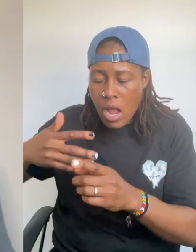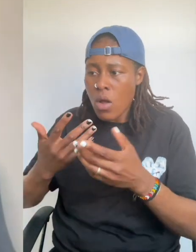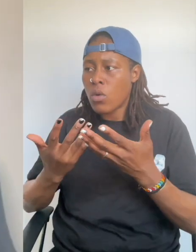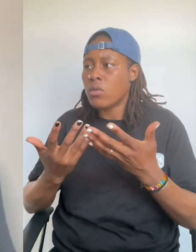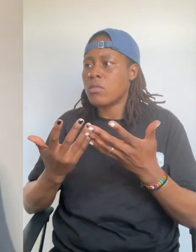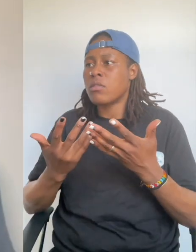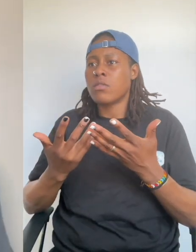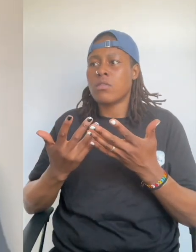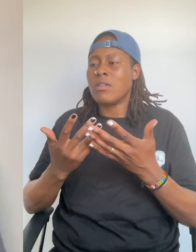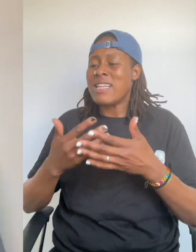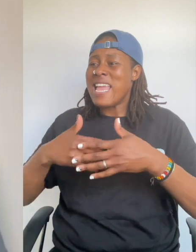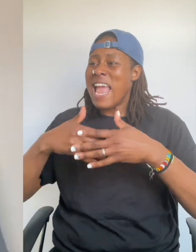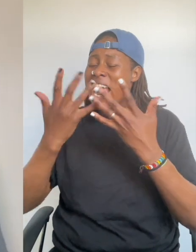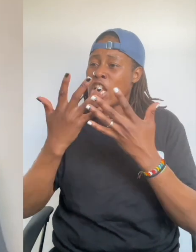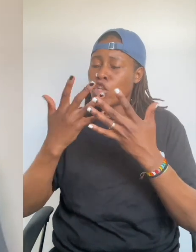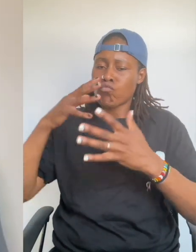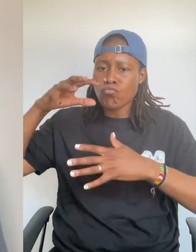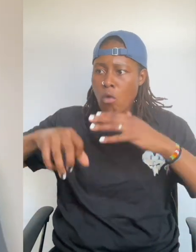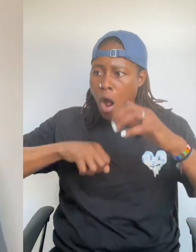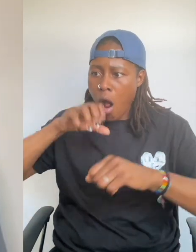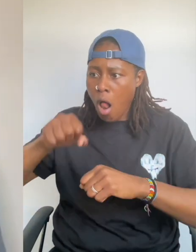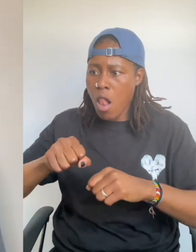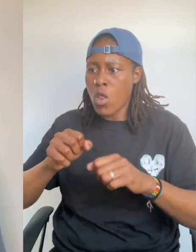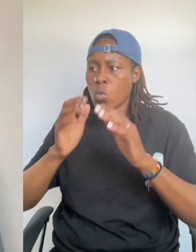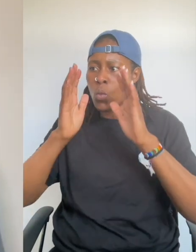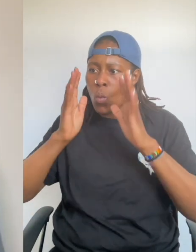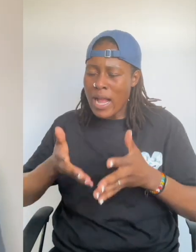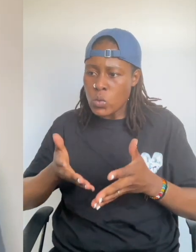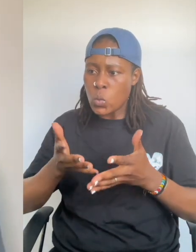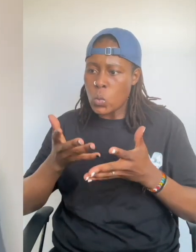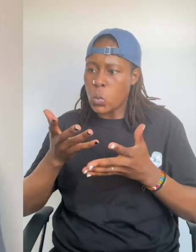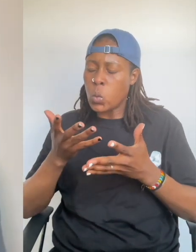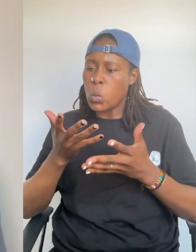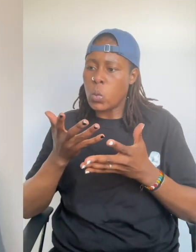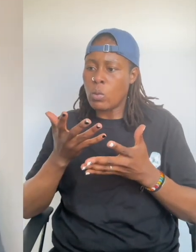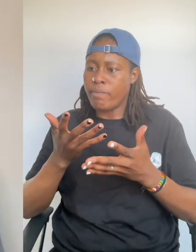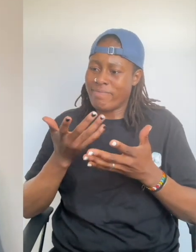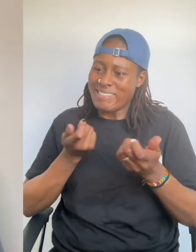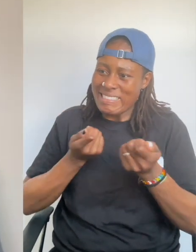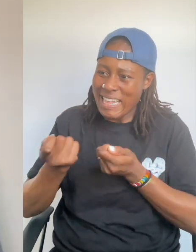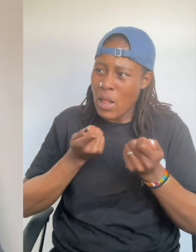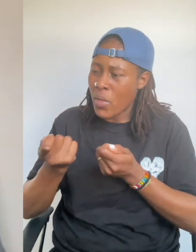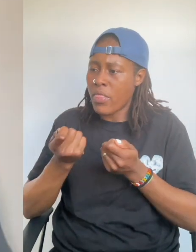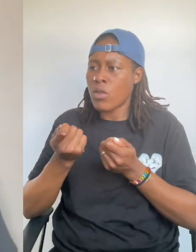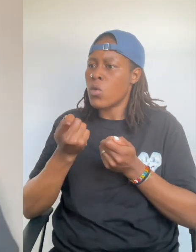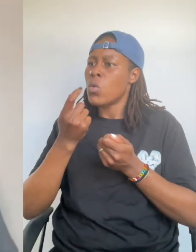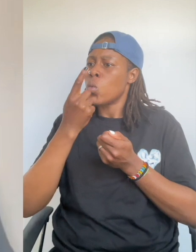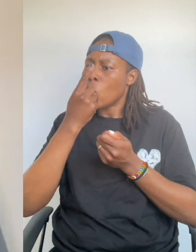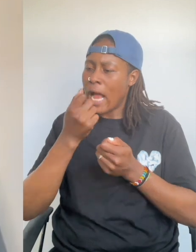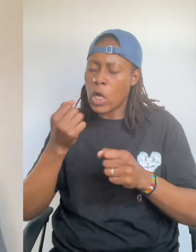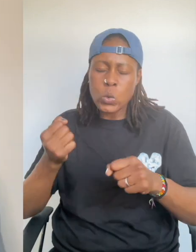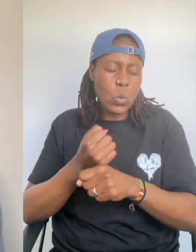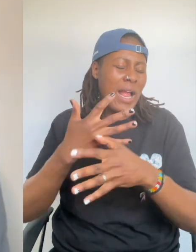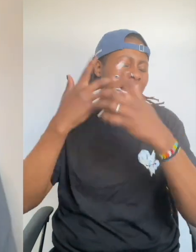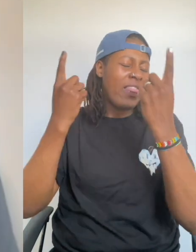is, kind of any hardship you've had to go through. If you want to achieve something, you can do it. My mum was someone who encouraged